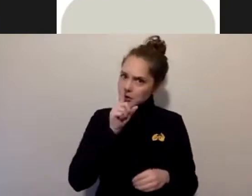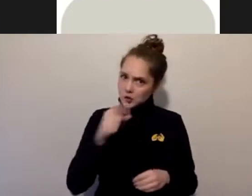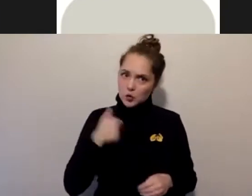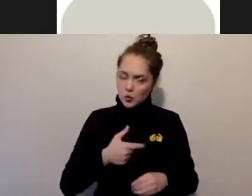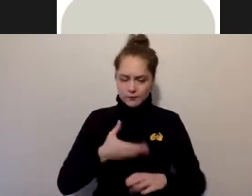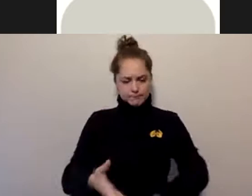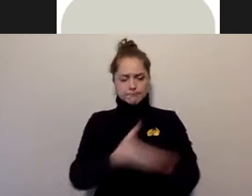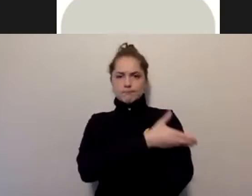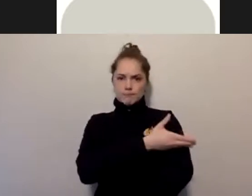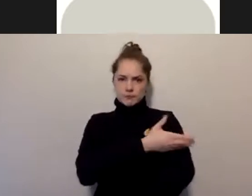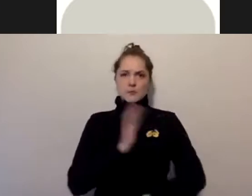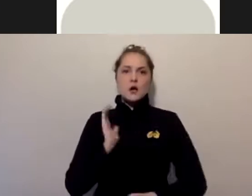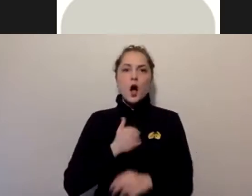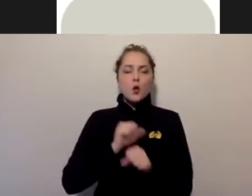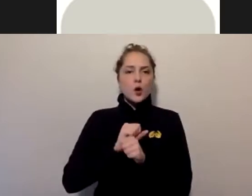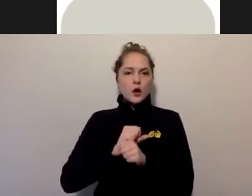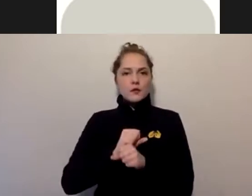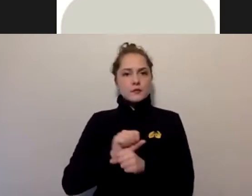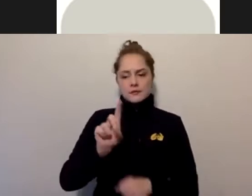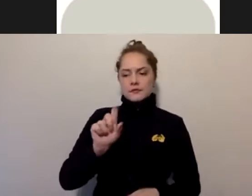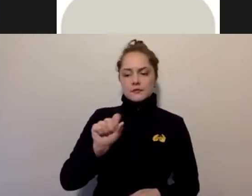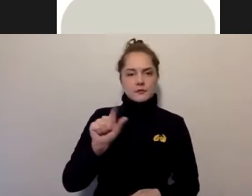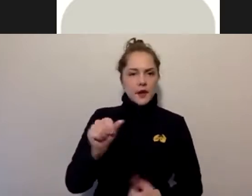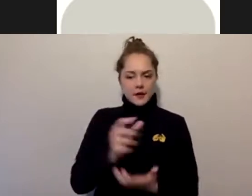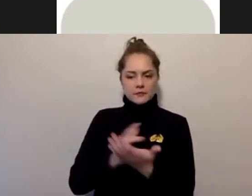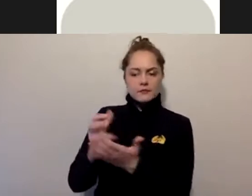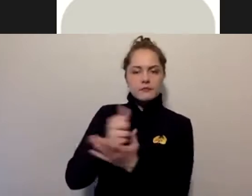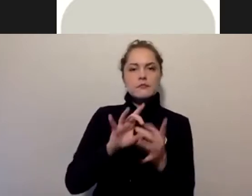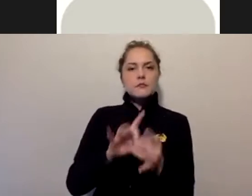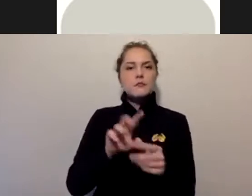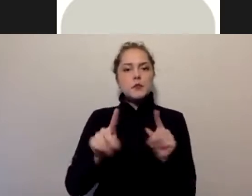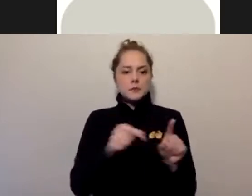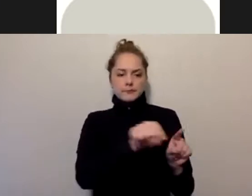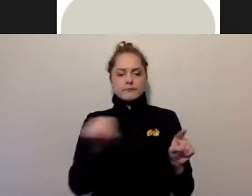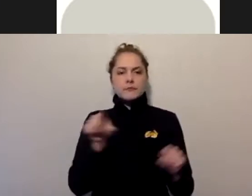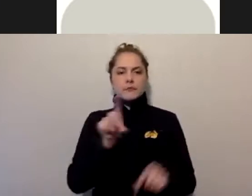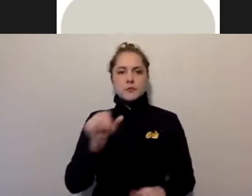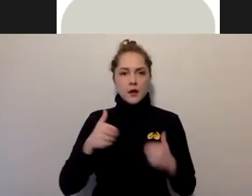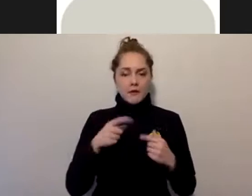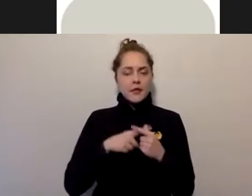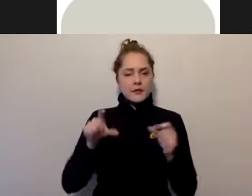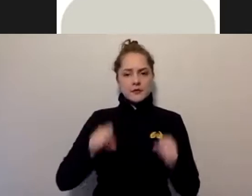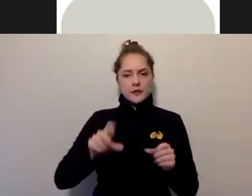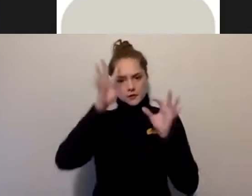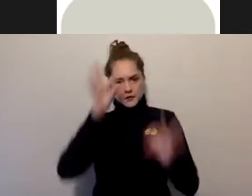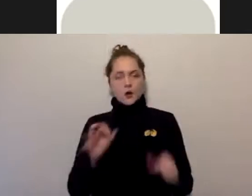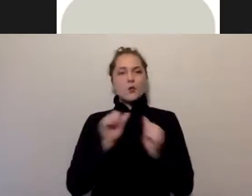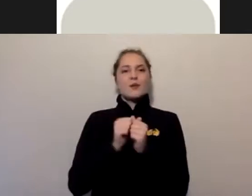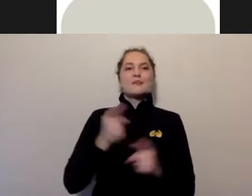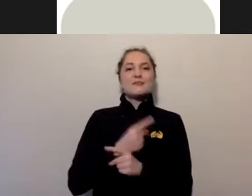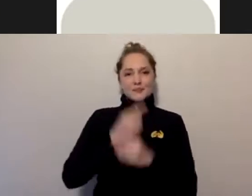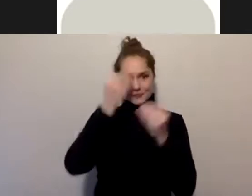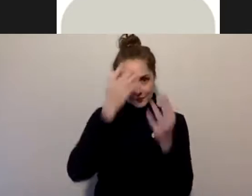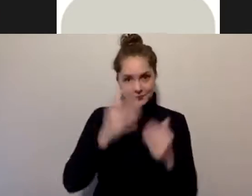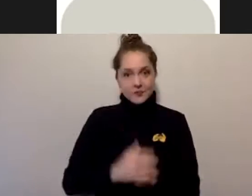of collecting data on our disabled community so that we can make informed decisions. It shouldn't be a matter